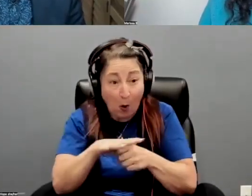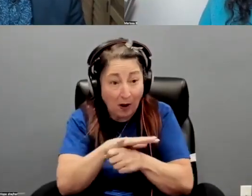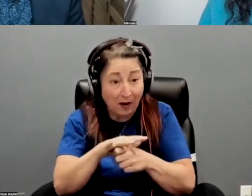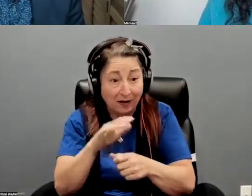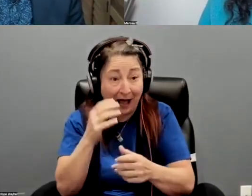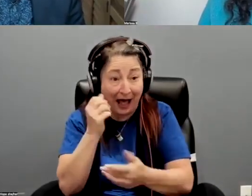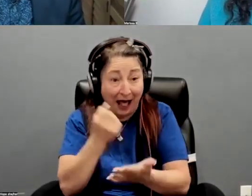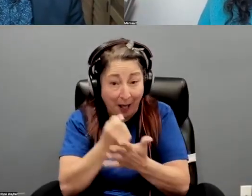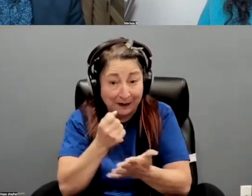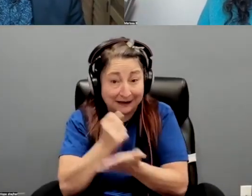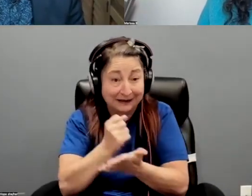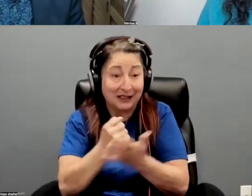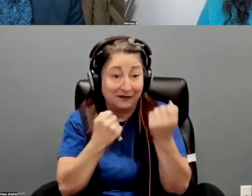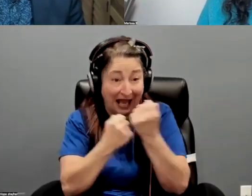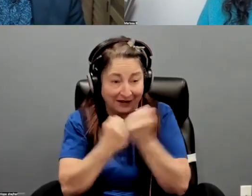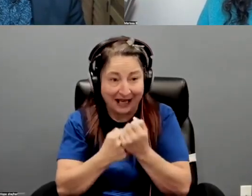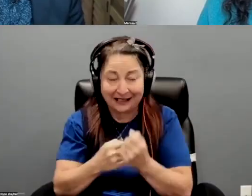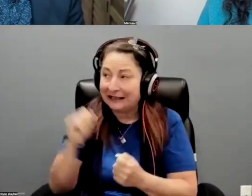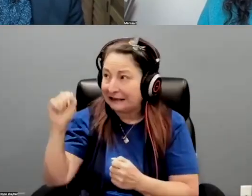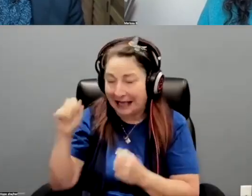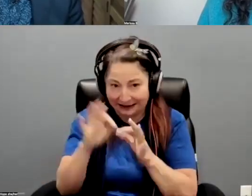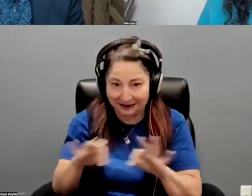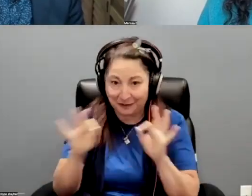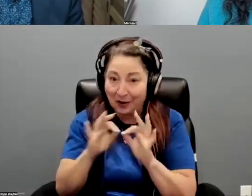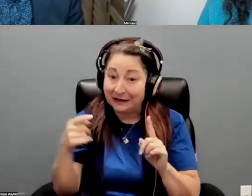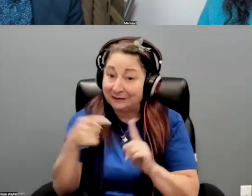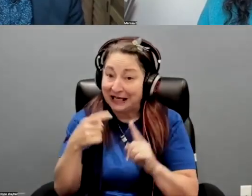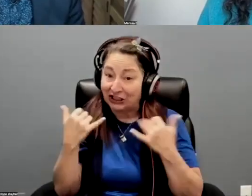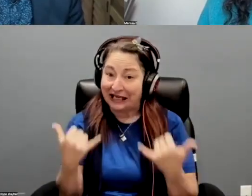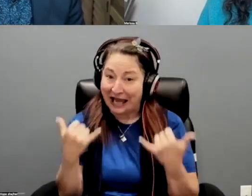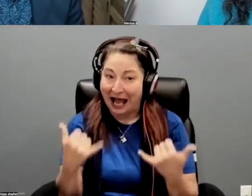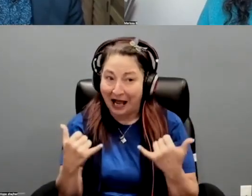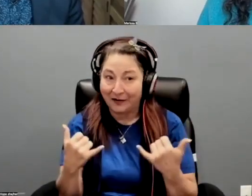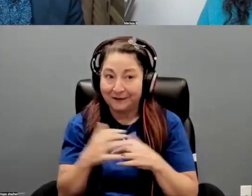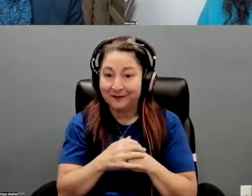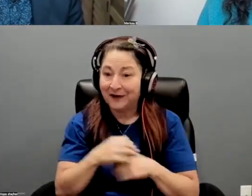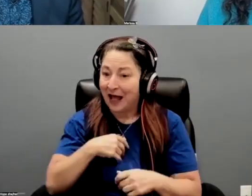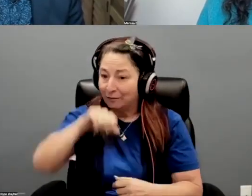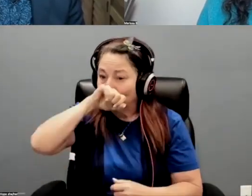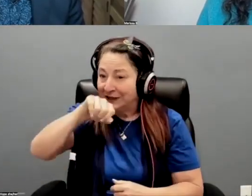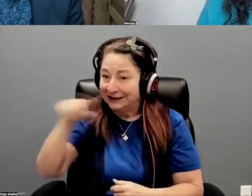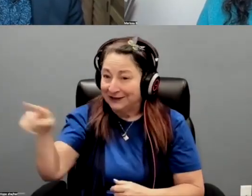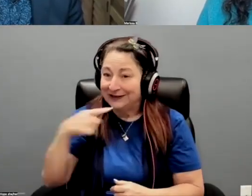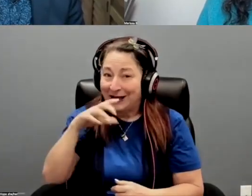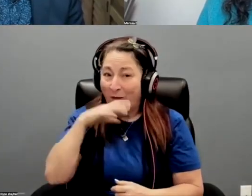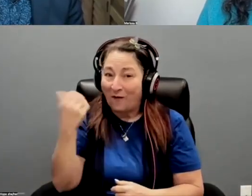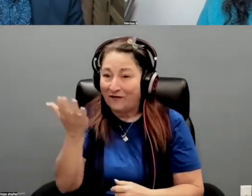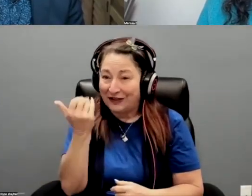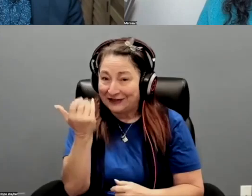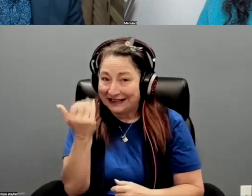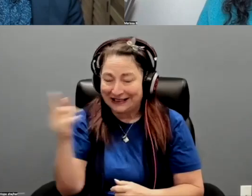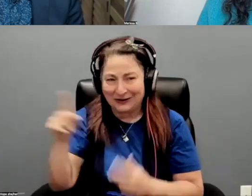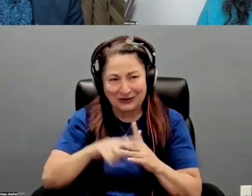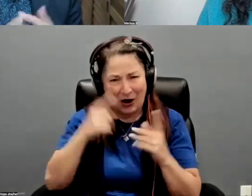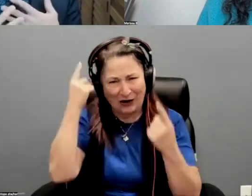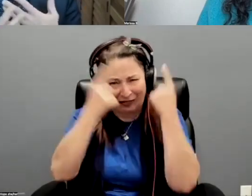And it's so important. I mean, especially nowadays. I love how you said when you were 15, you started